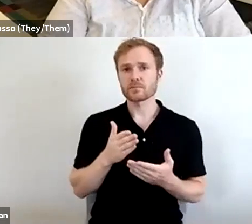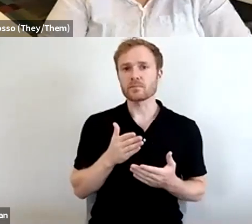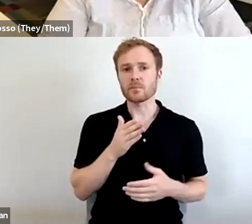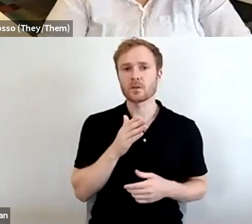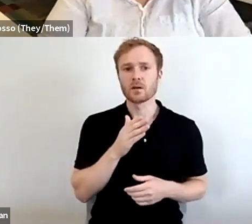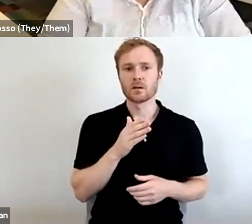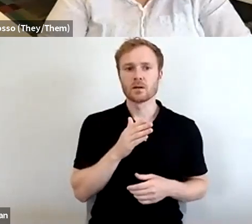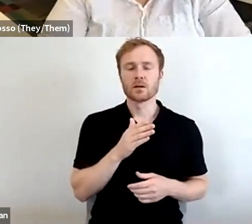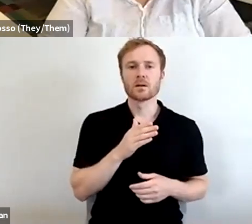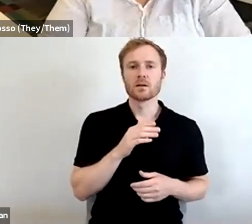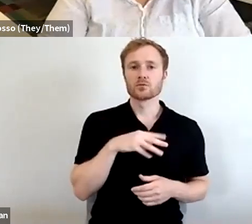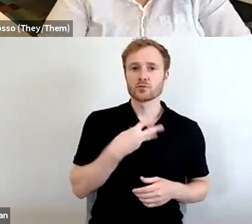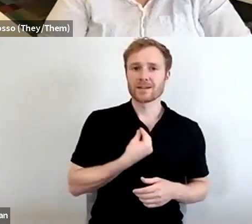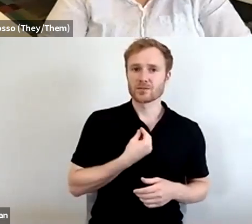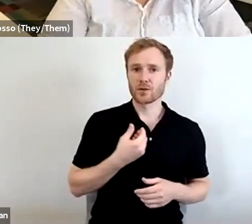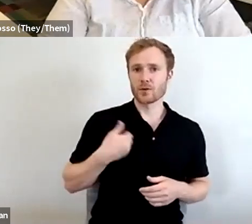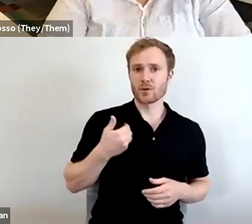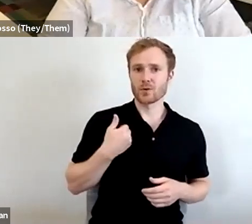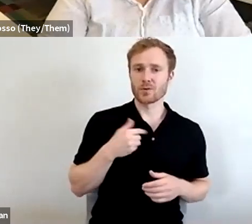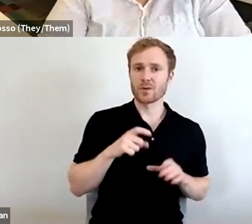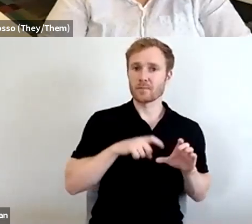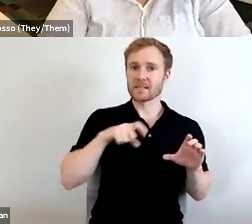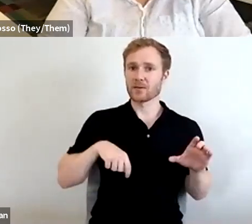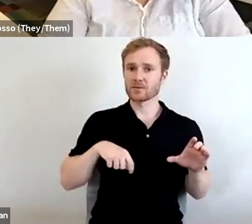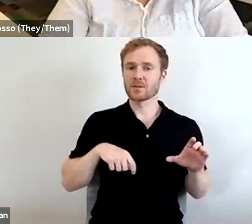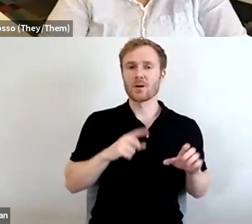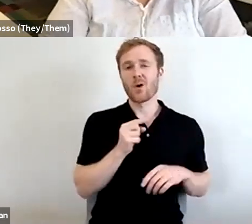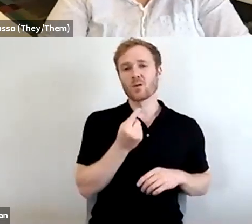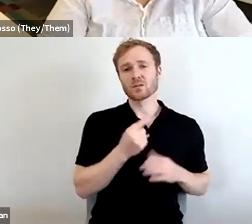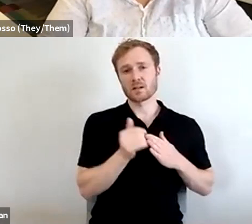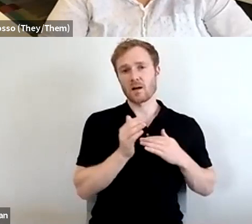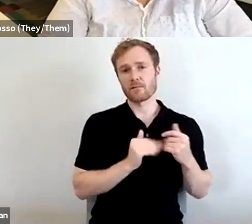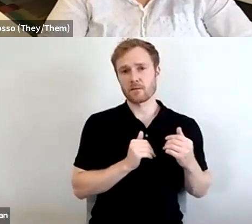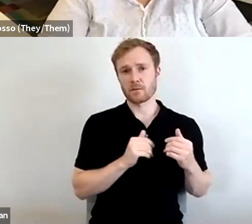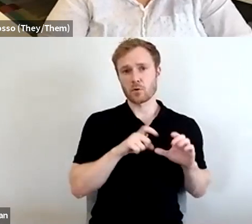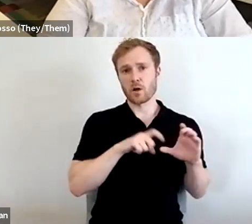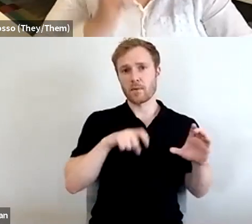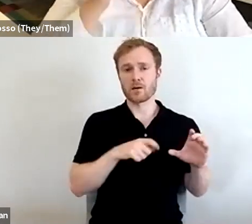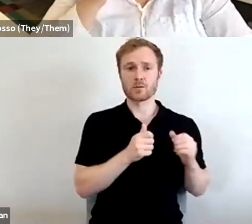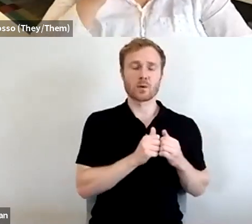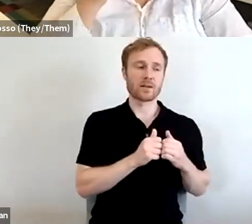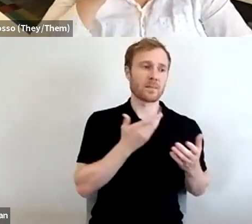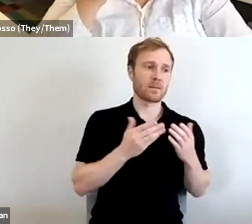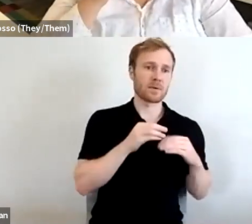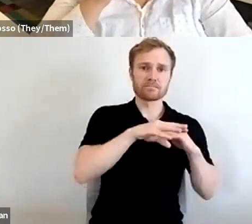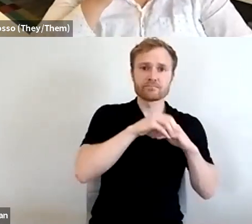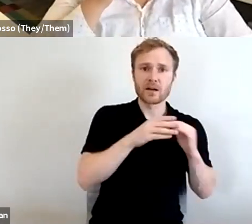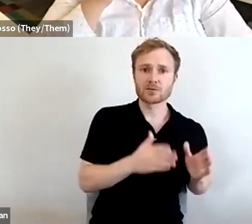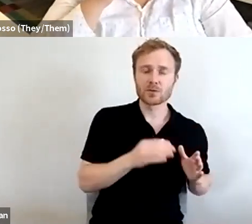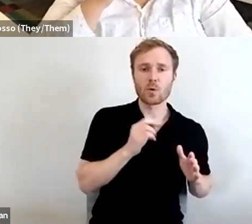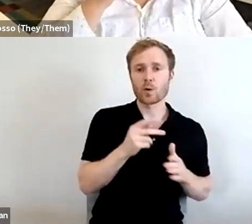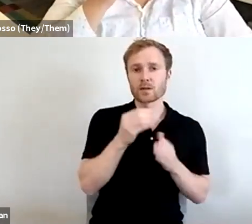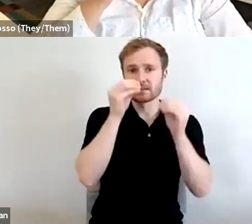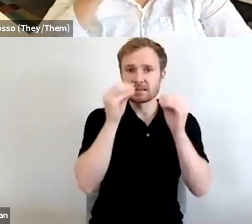a transgender youth comes out and they're just only comfortable coming out with to like the guidance counselor or their teachers, that